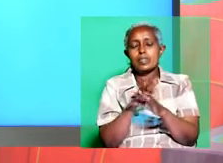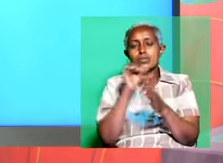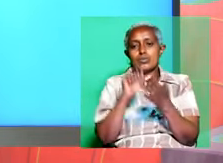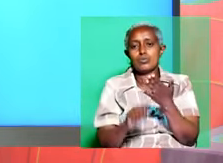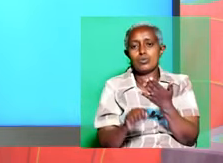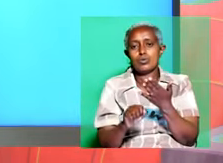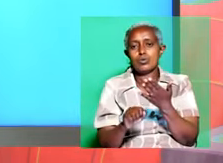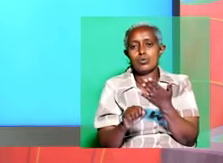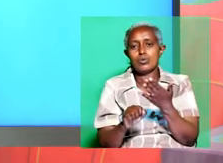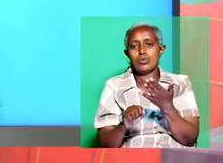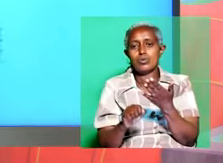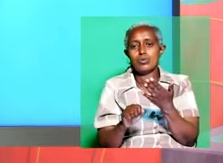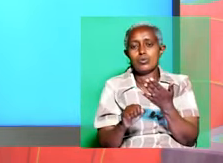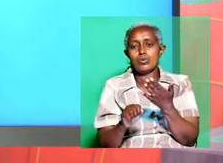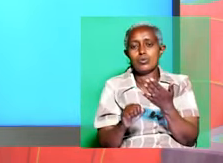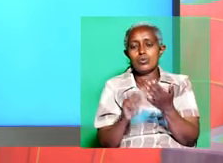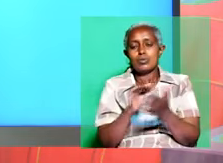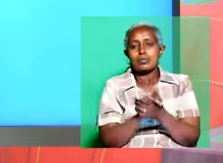So